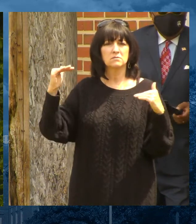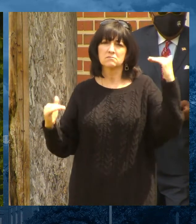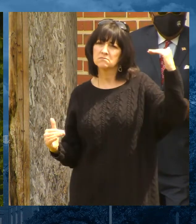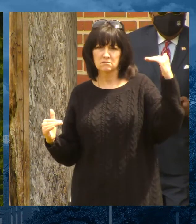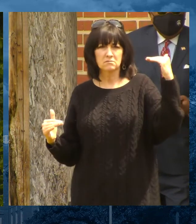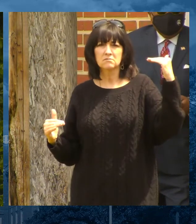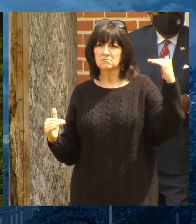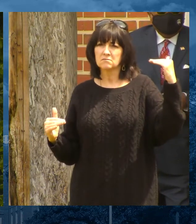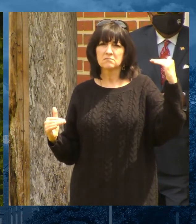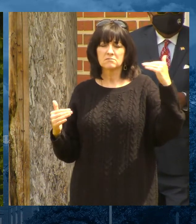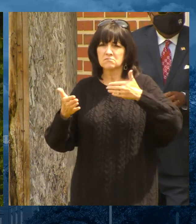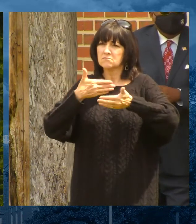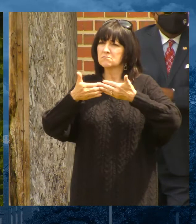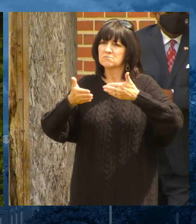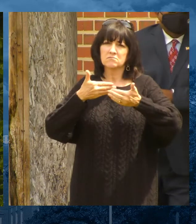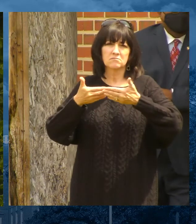students.